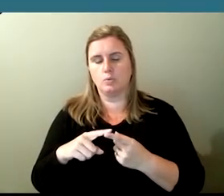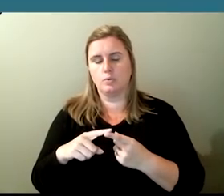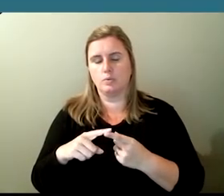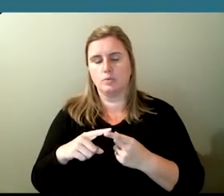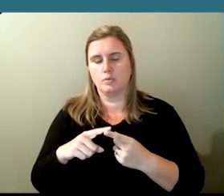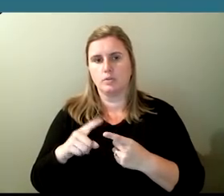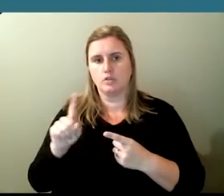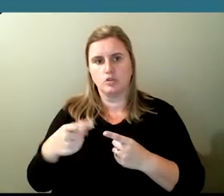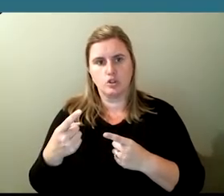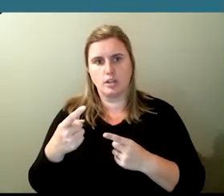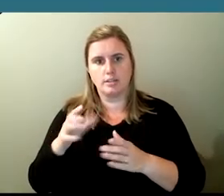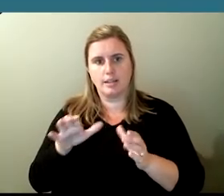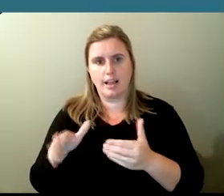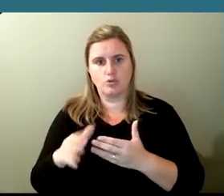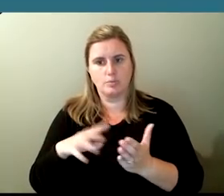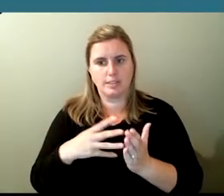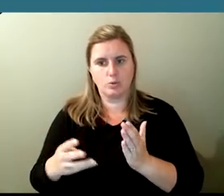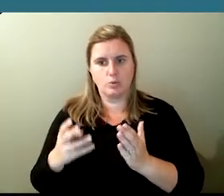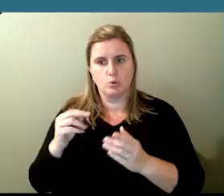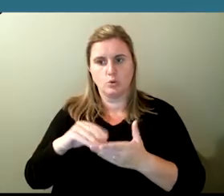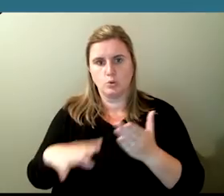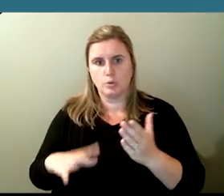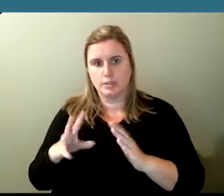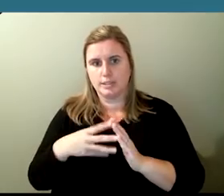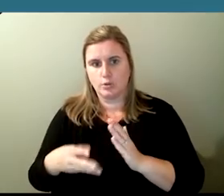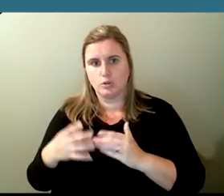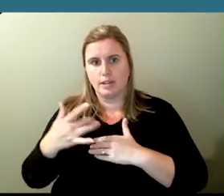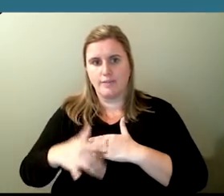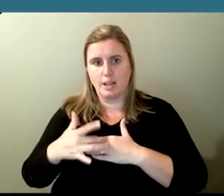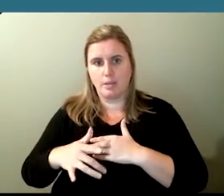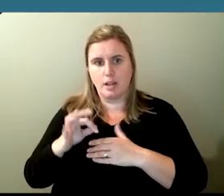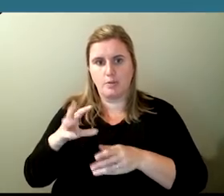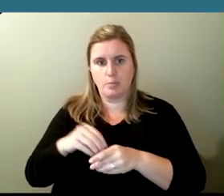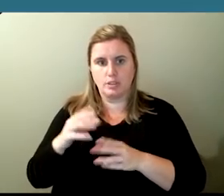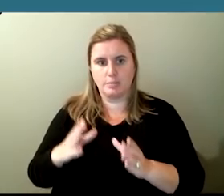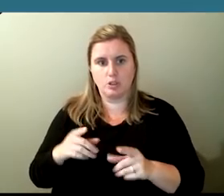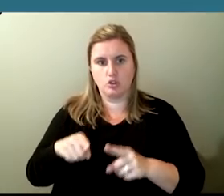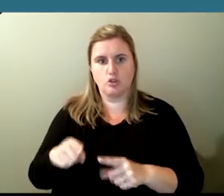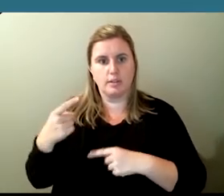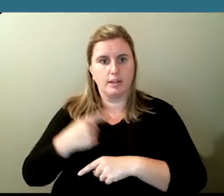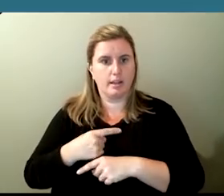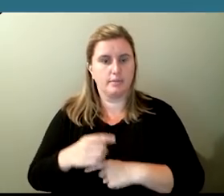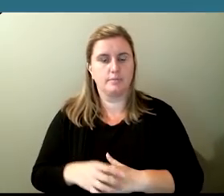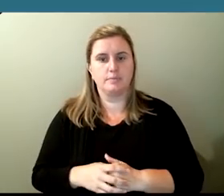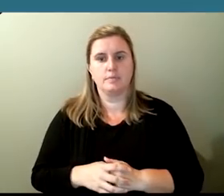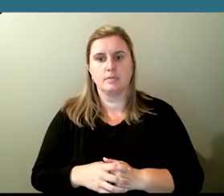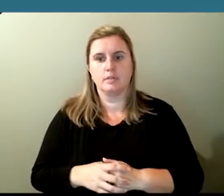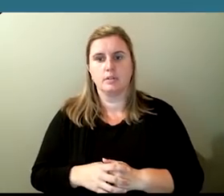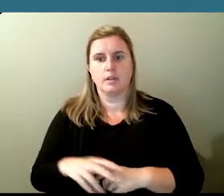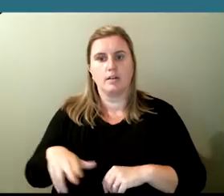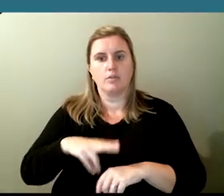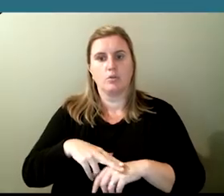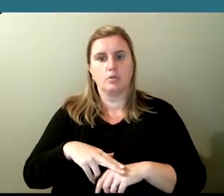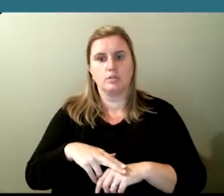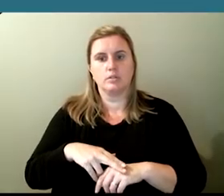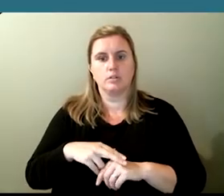just simply classroom schedules, student schedules, availability of the participants during the day. Of course, ideally, what we would